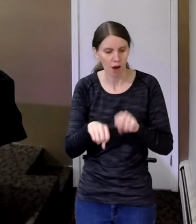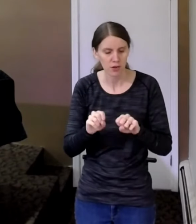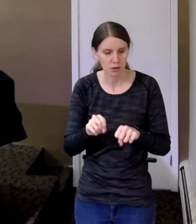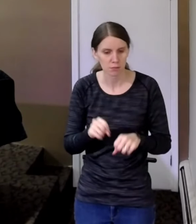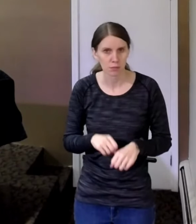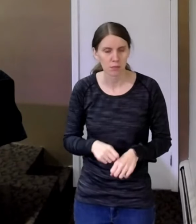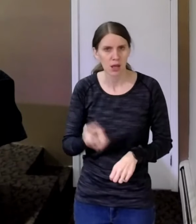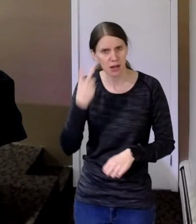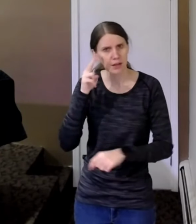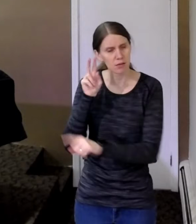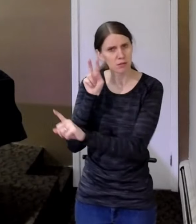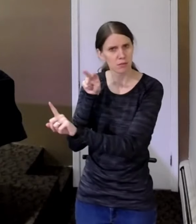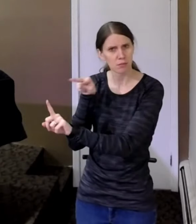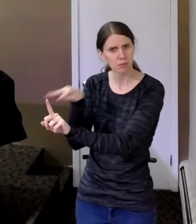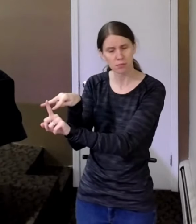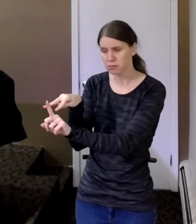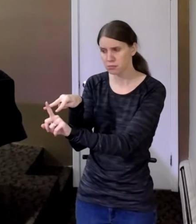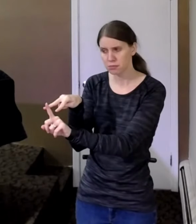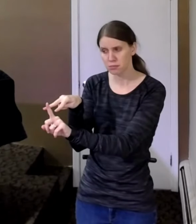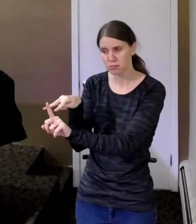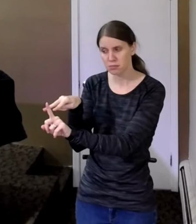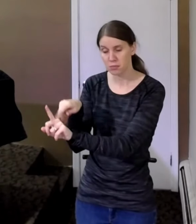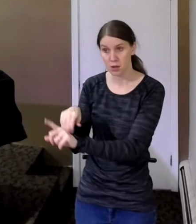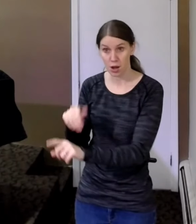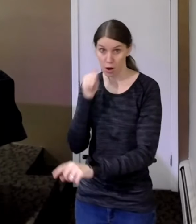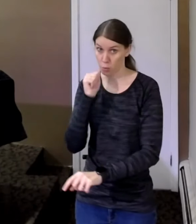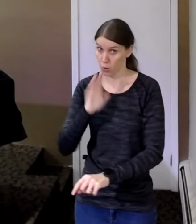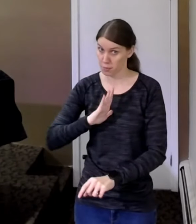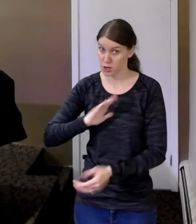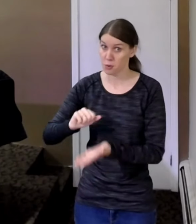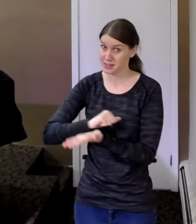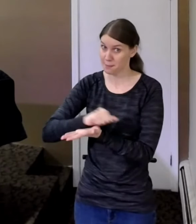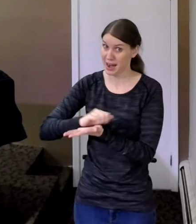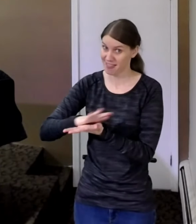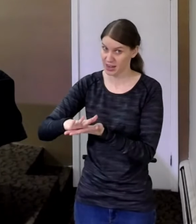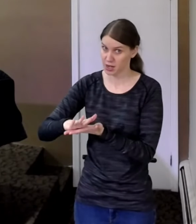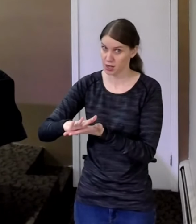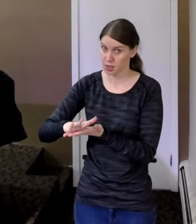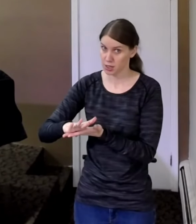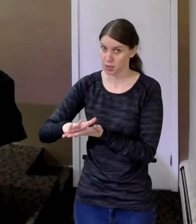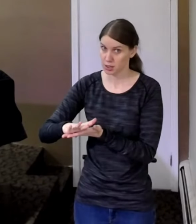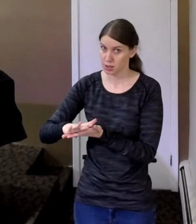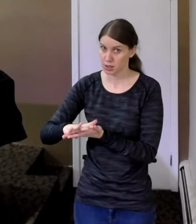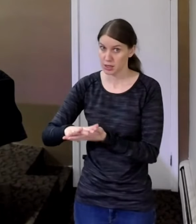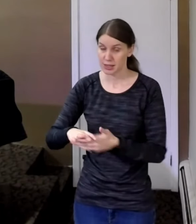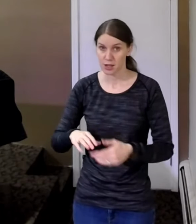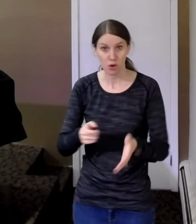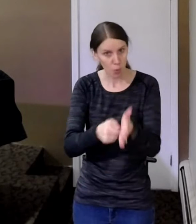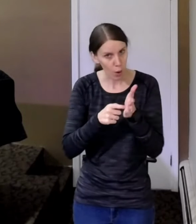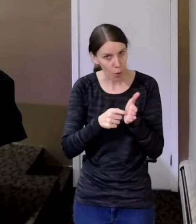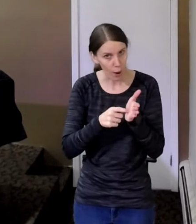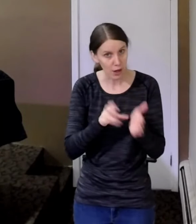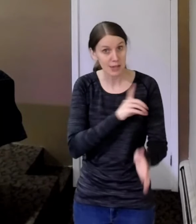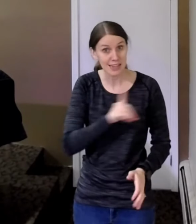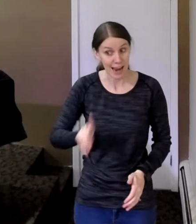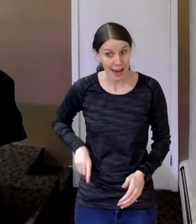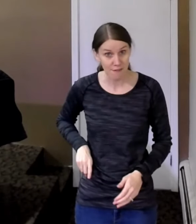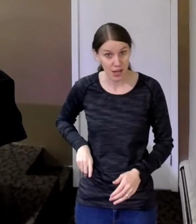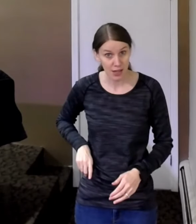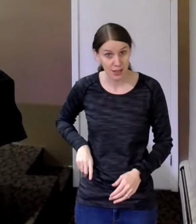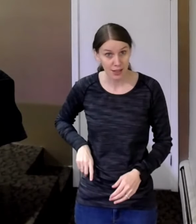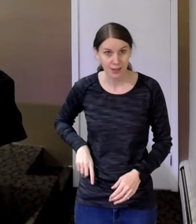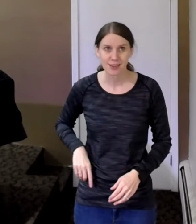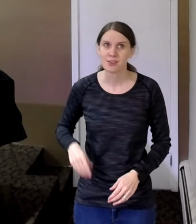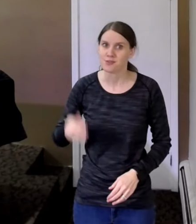looks over and sees a naked woman. And he should have, could have, very